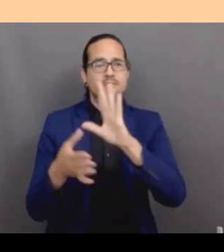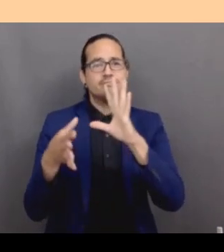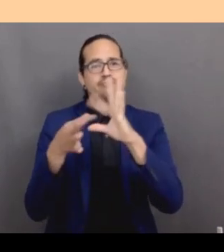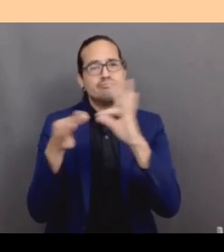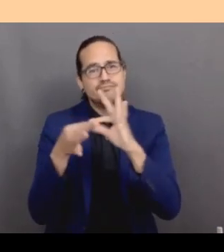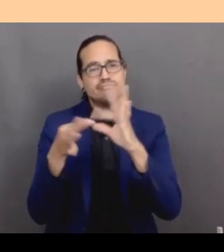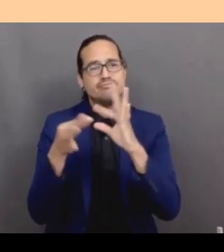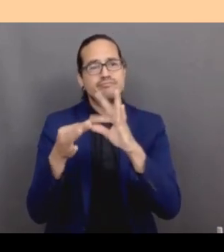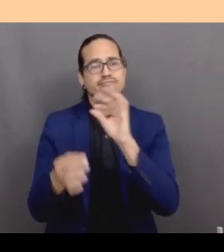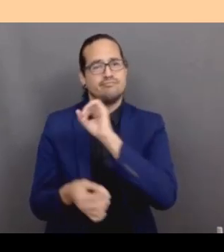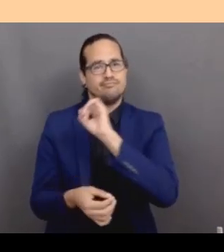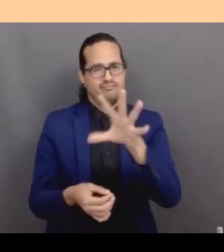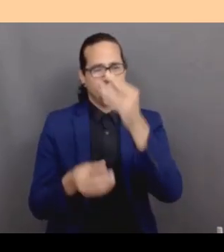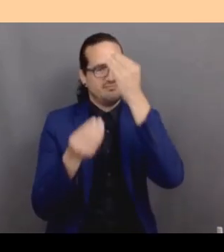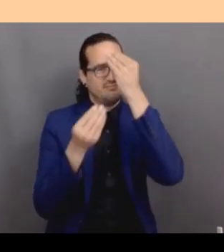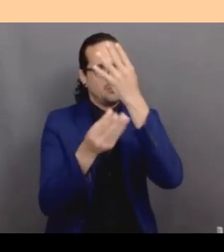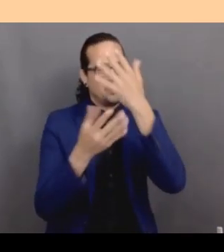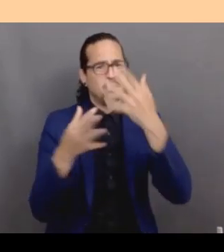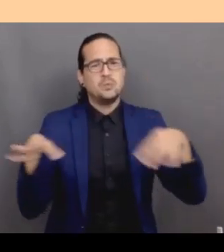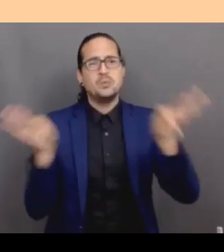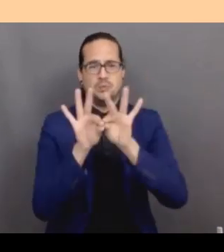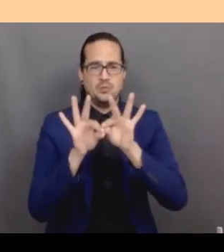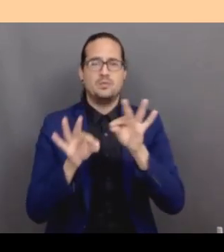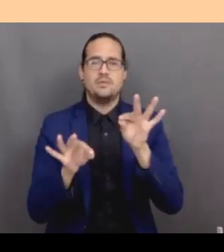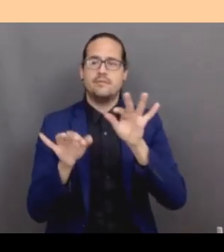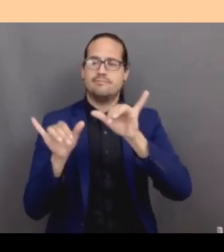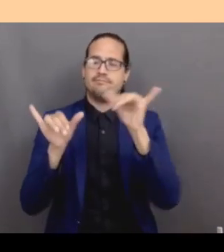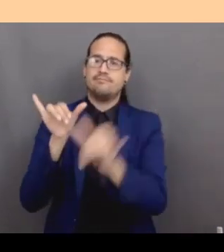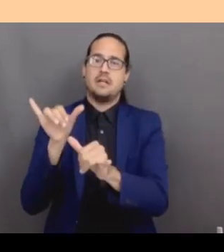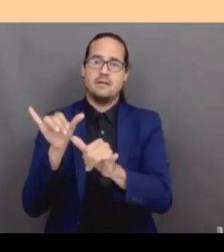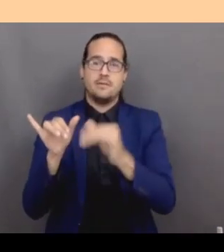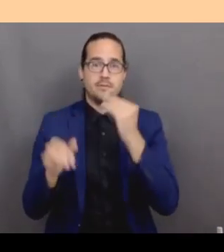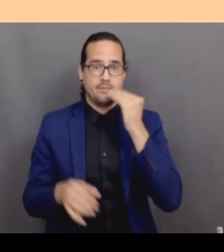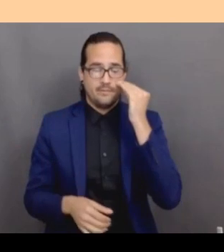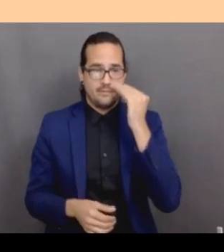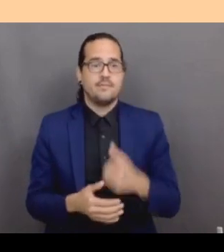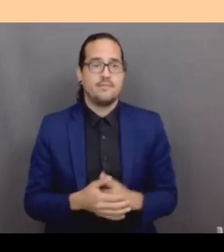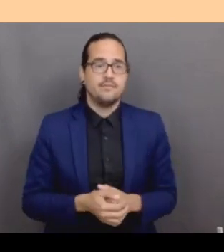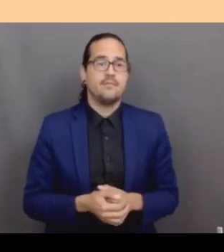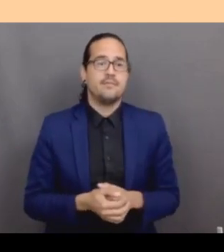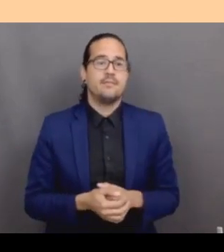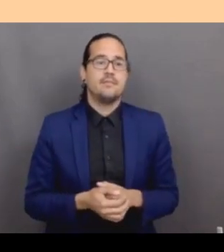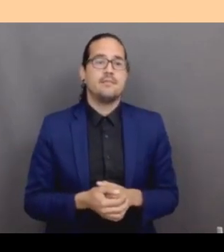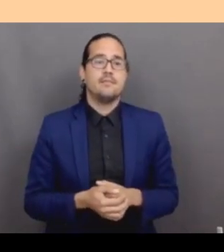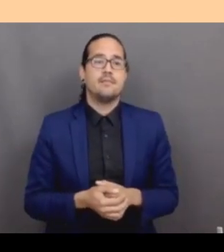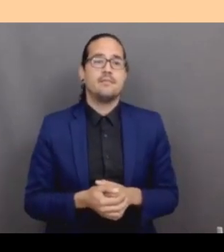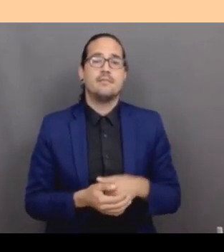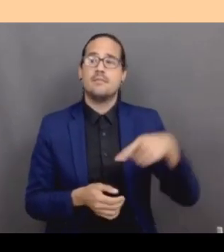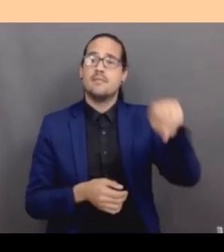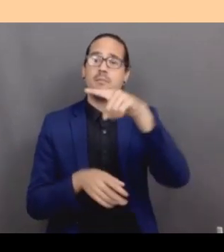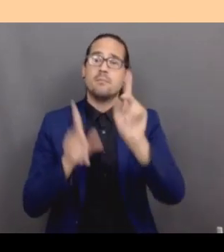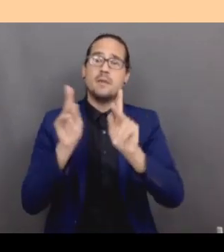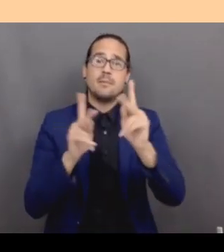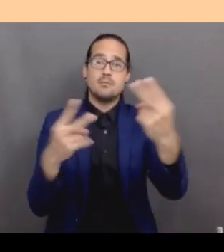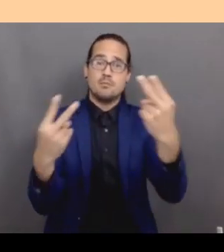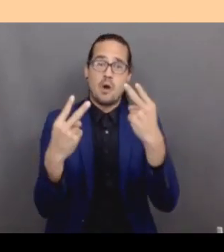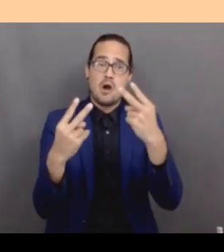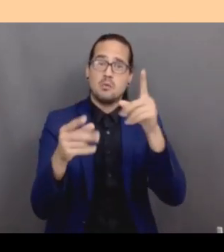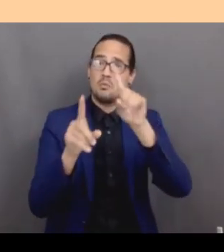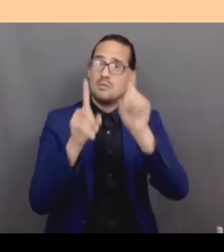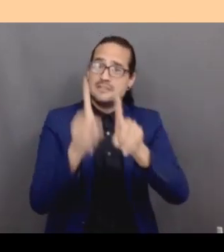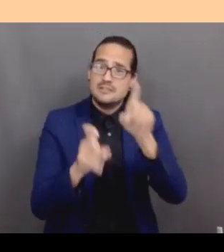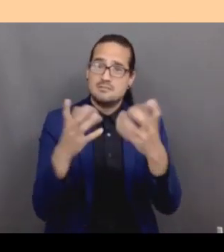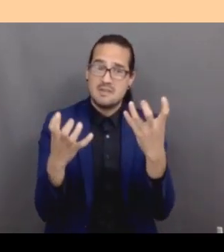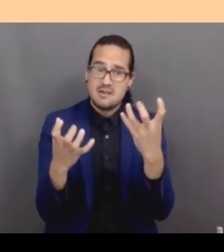shelter-in-place order. If any of you watching from home have questions or want to review the new shelter-in-place order that goes into effect on Monday,